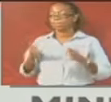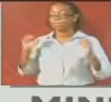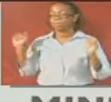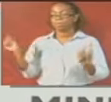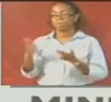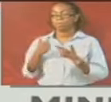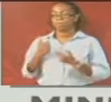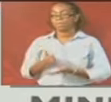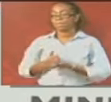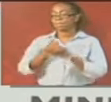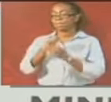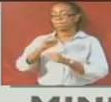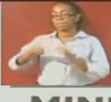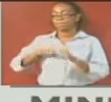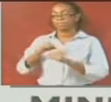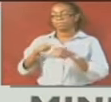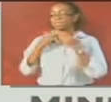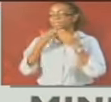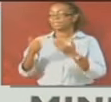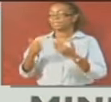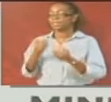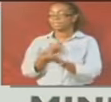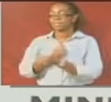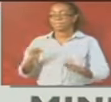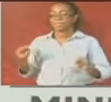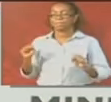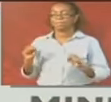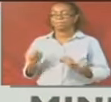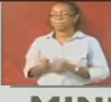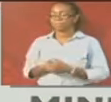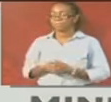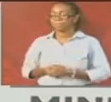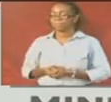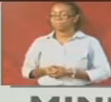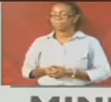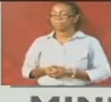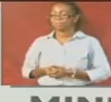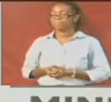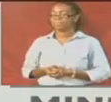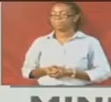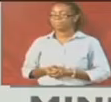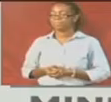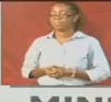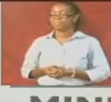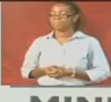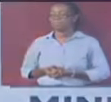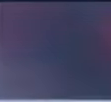together. Thank you and be safe. Remember the 3 W's. Goodbye for now.